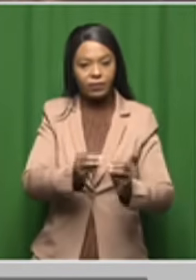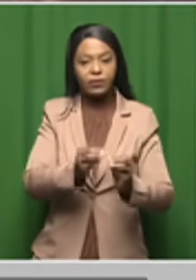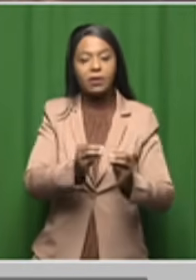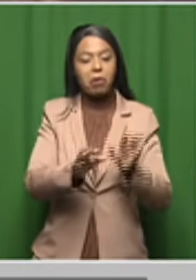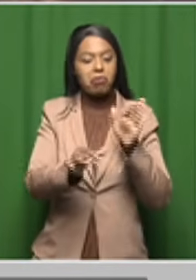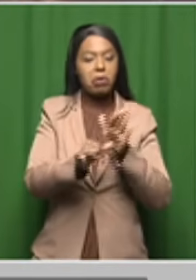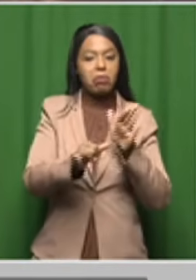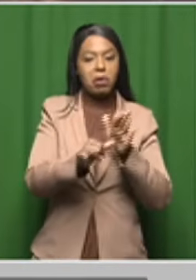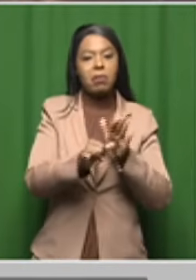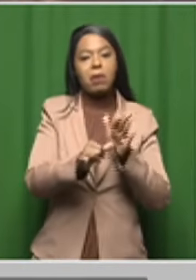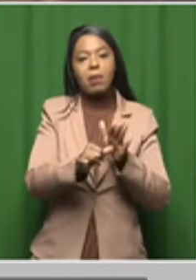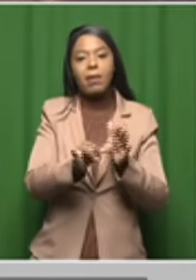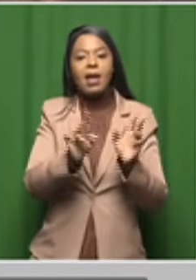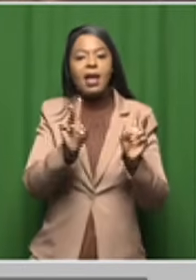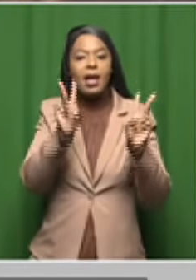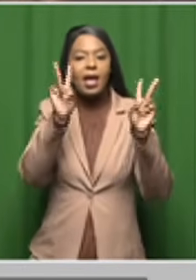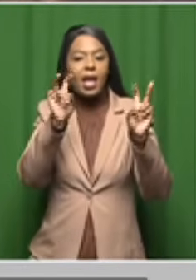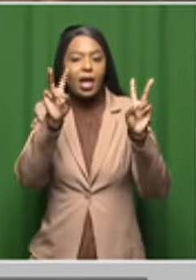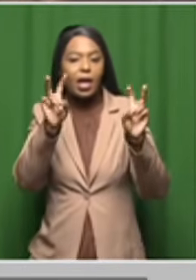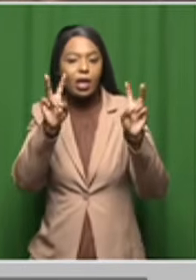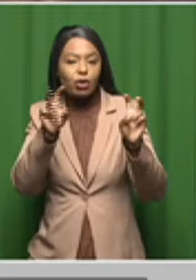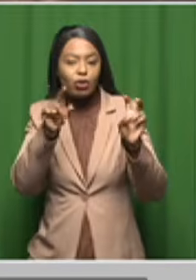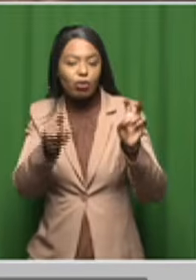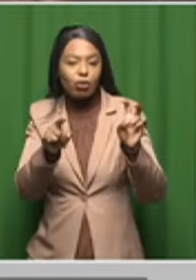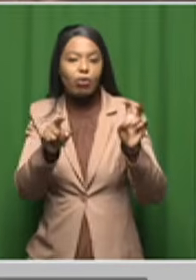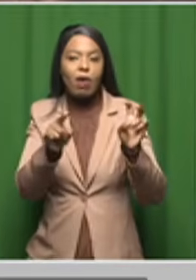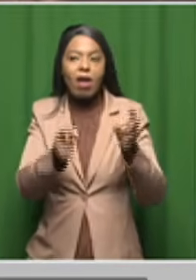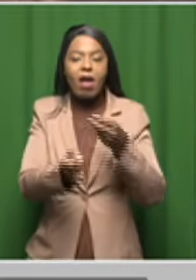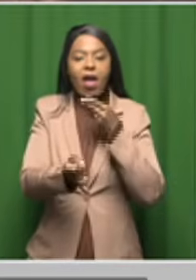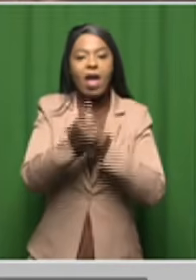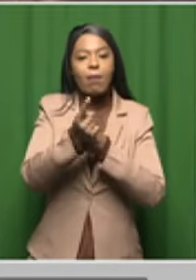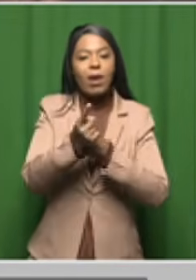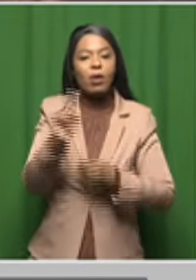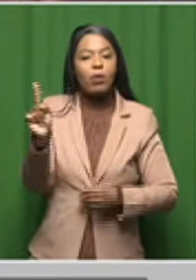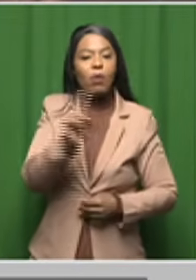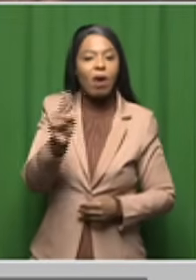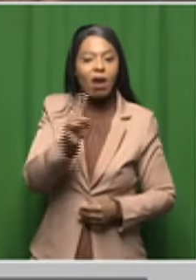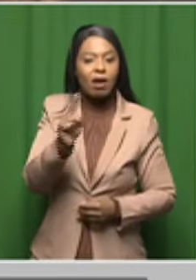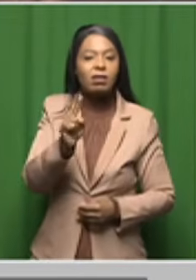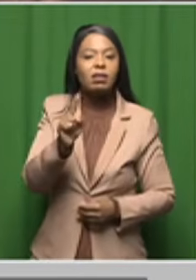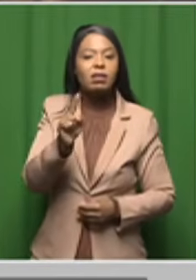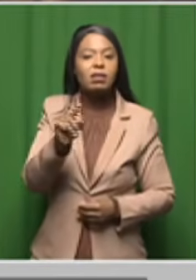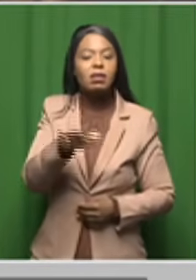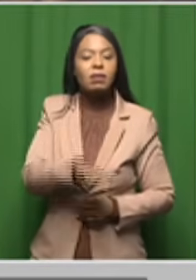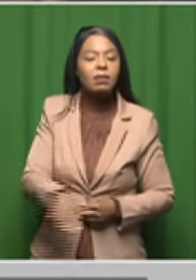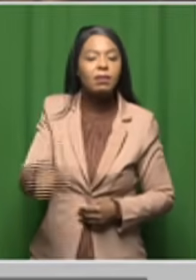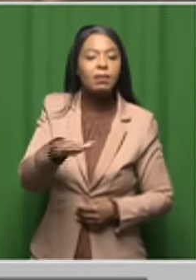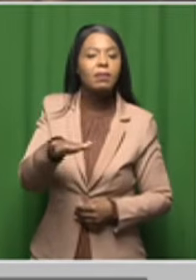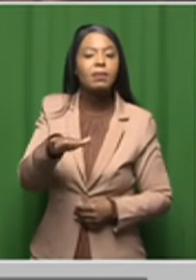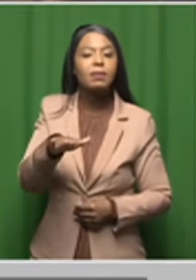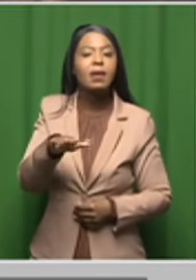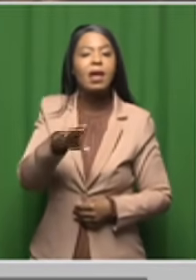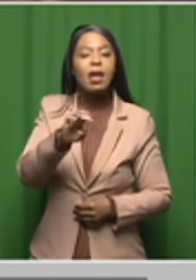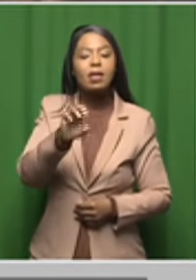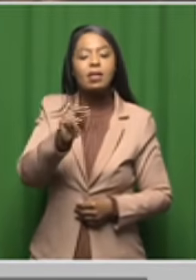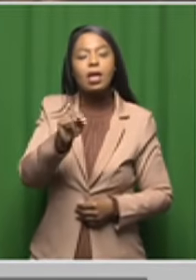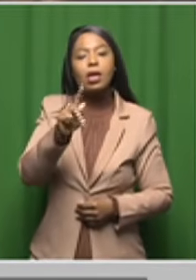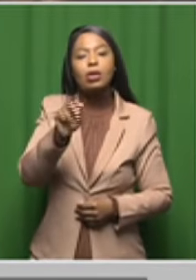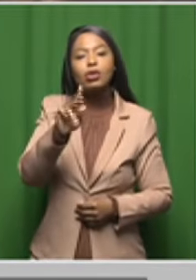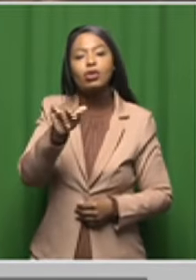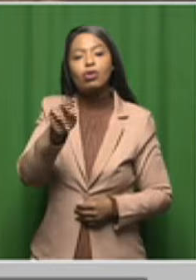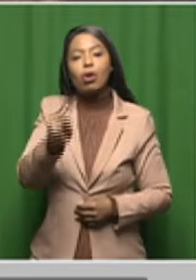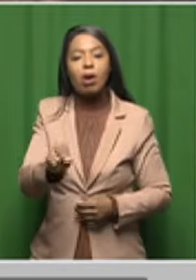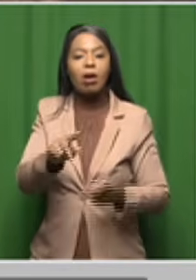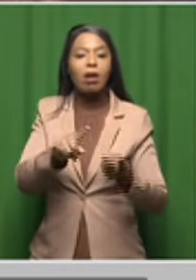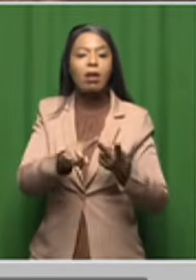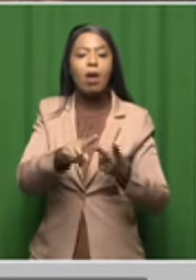issues as to what happens to children, what happens in a war like Gaza, because